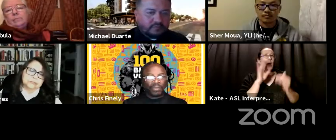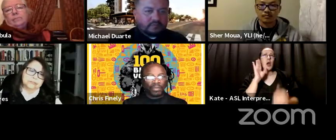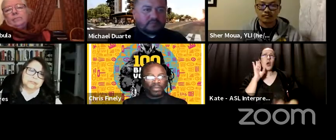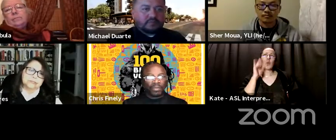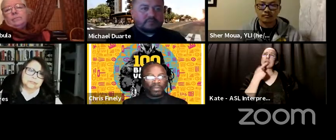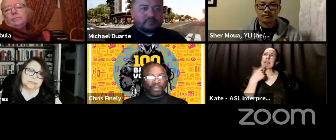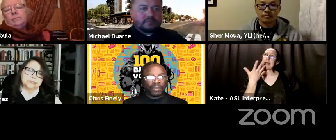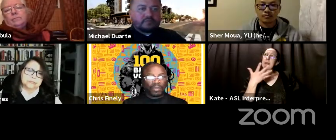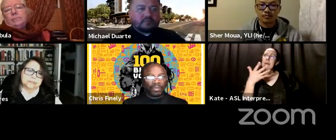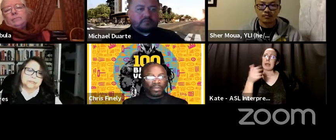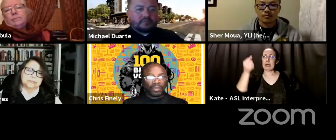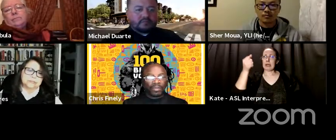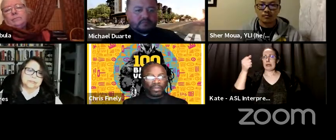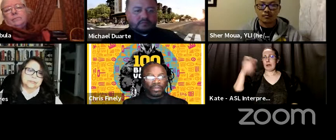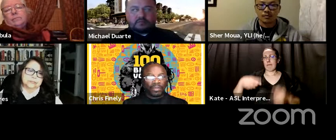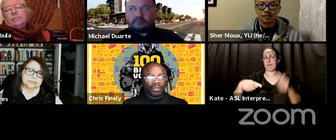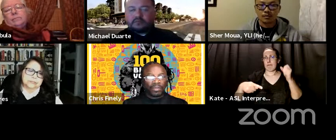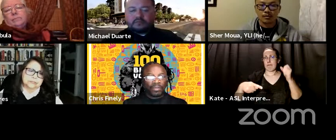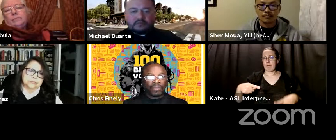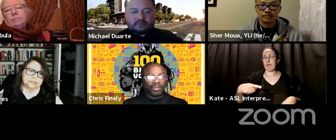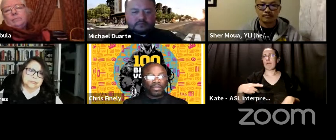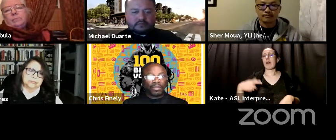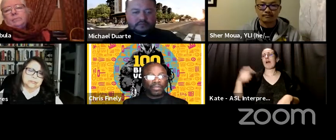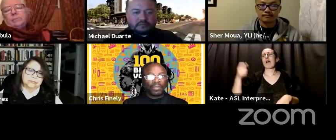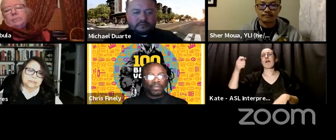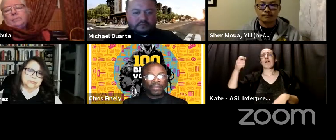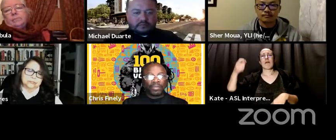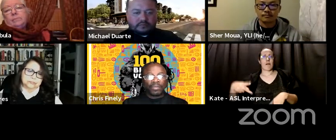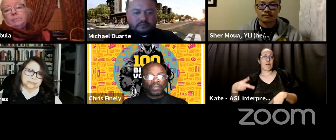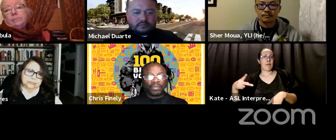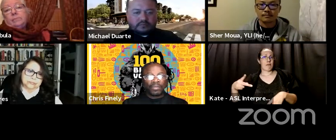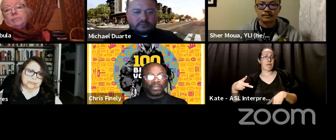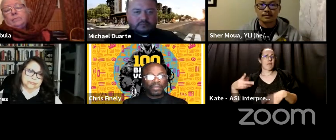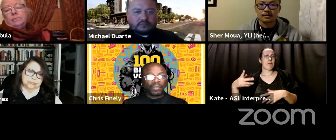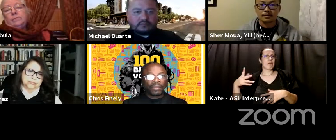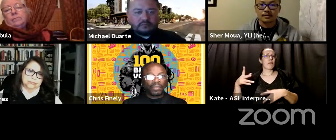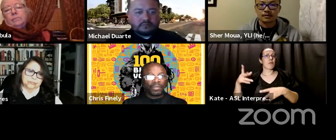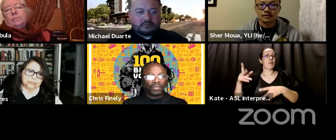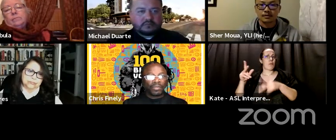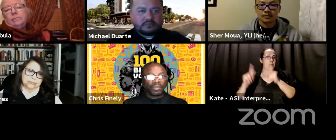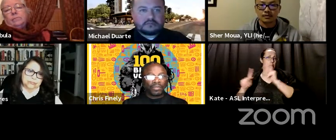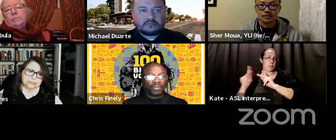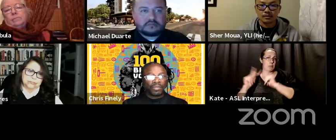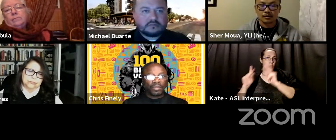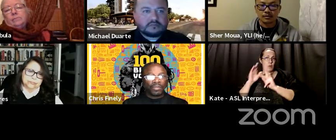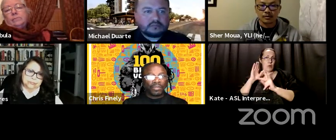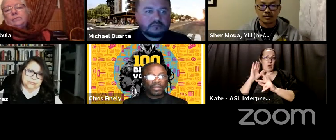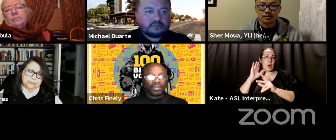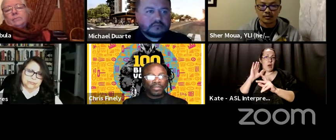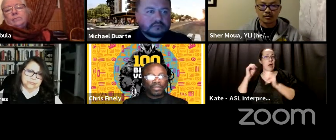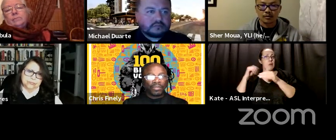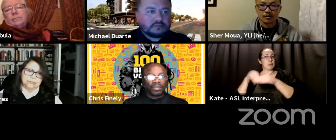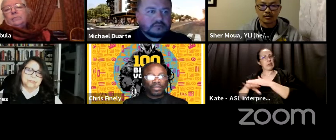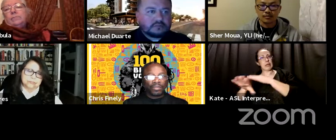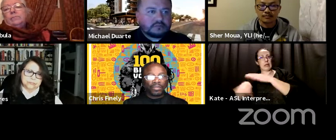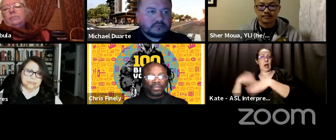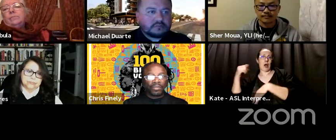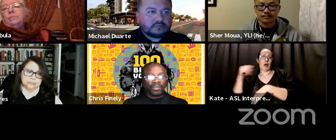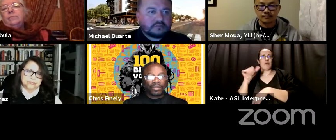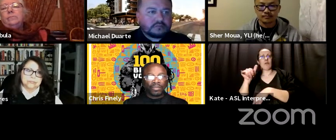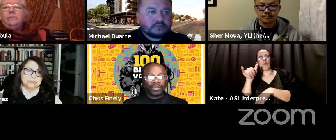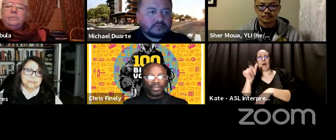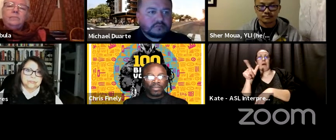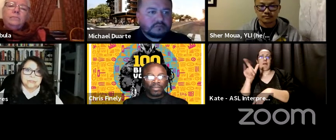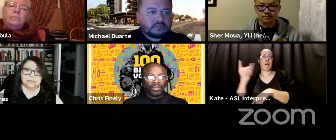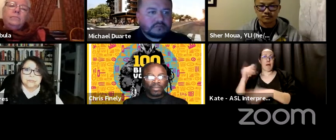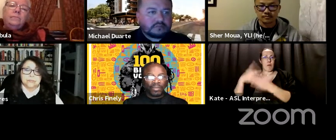now. 50% of the folks that are participating are folks that have been in or out of YLI programming before, in that